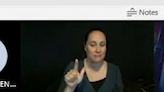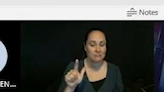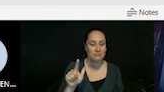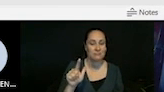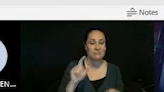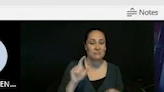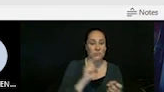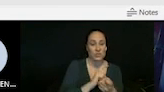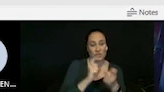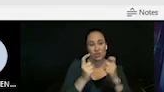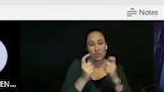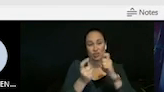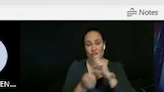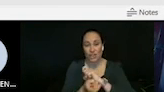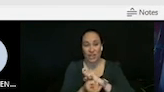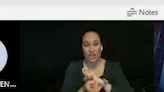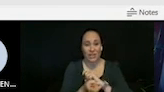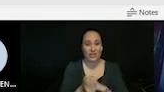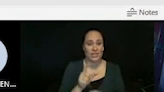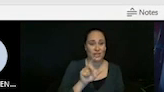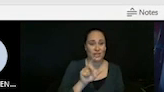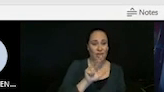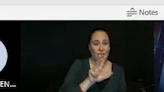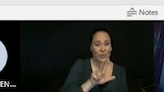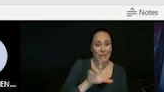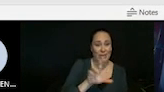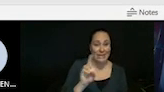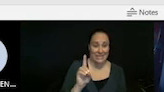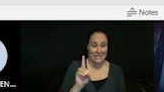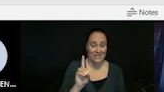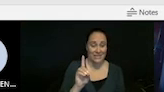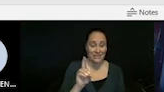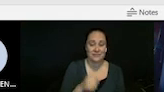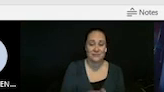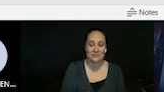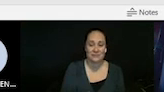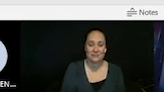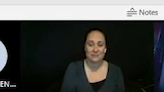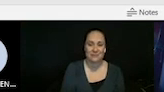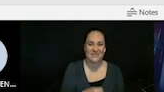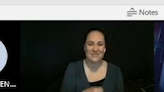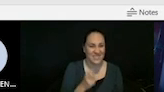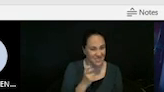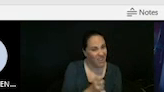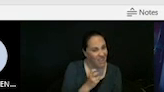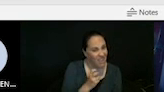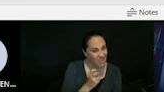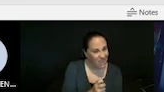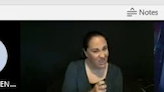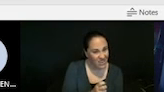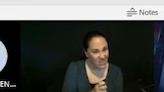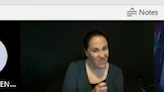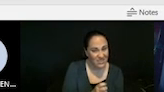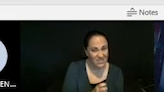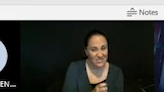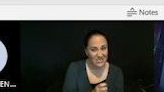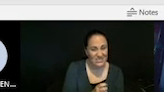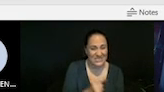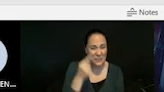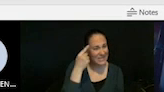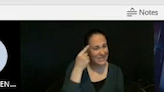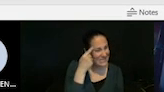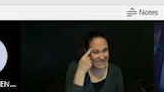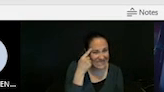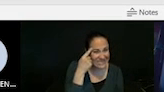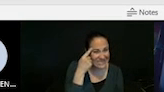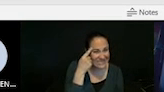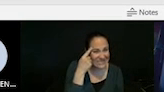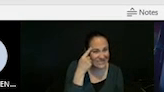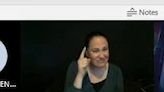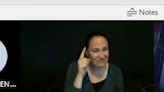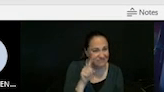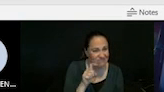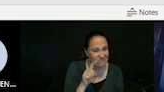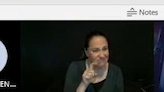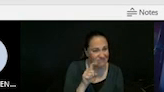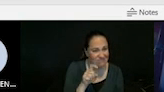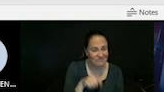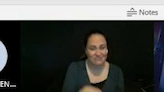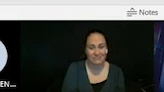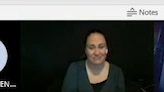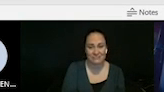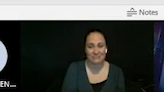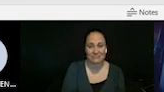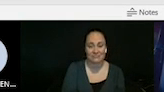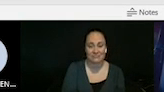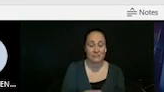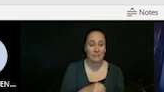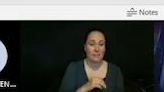And so the question is, how accurate is that? Does that even make sense? all of our chips, all of our computer